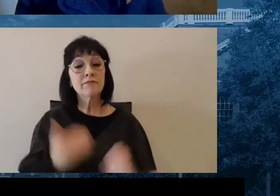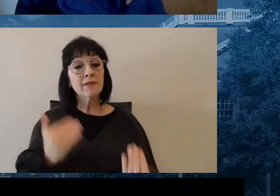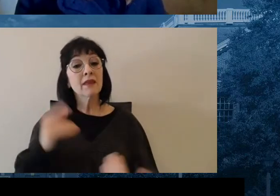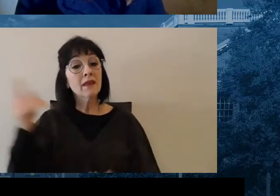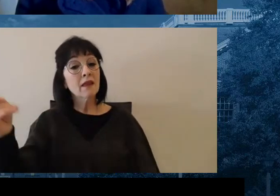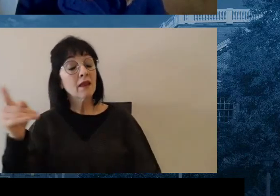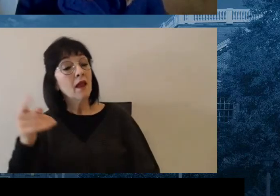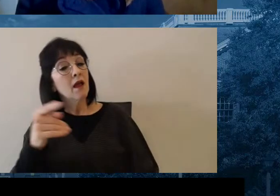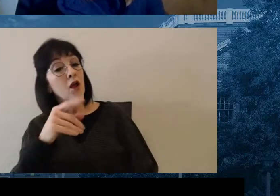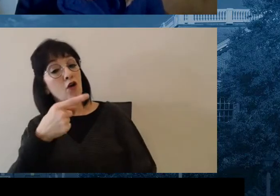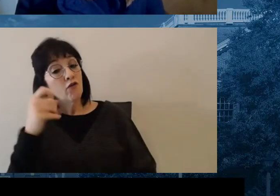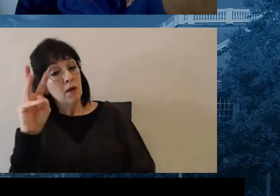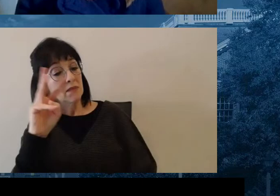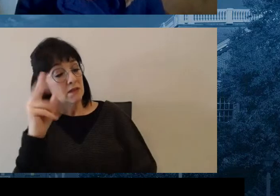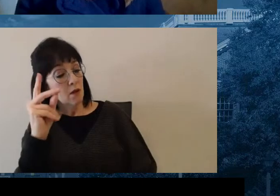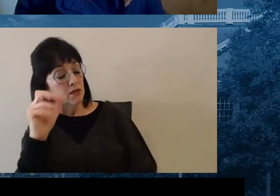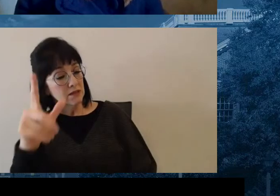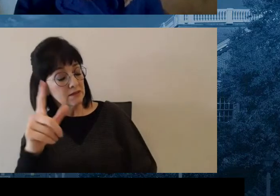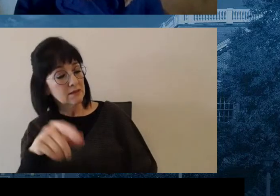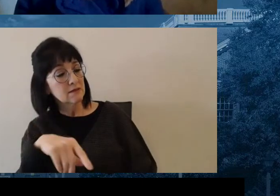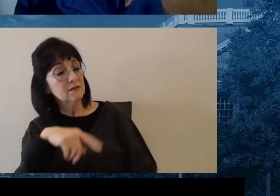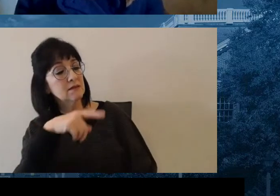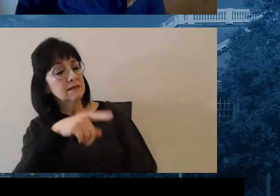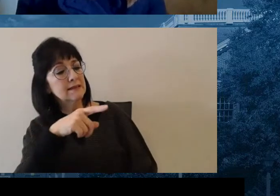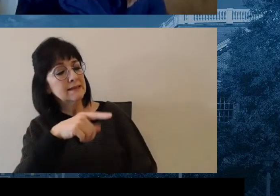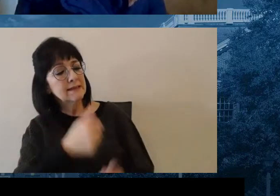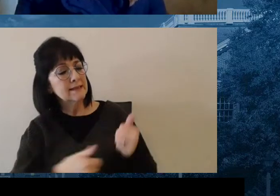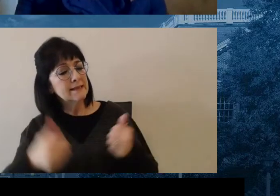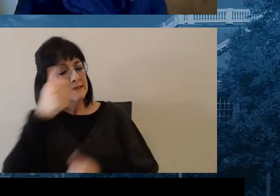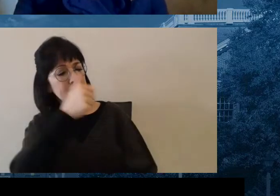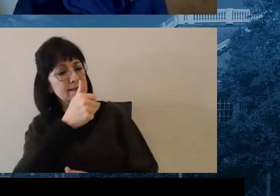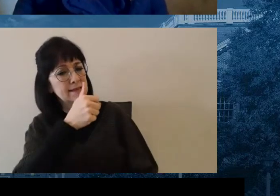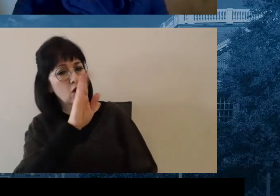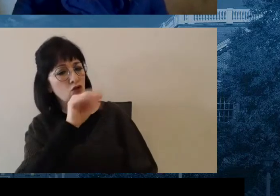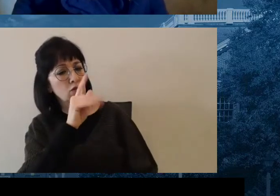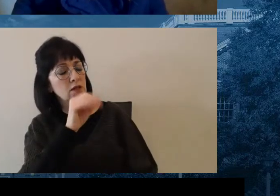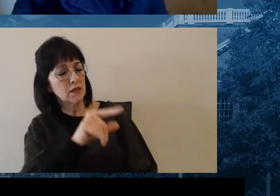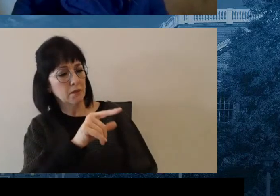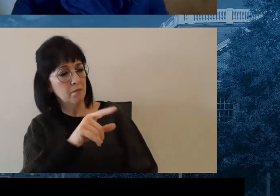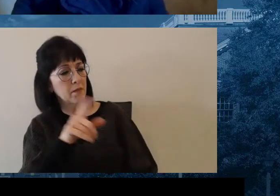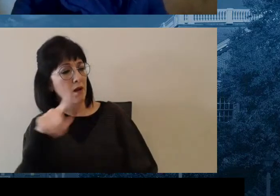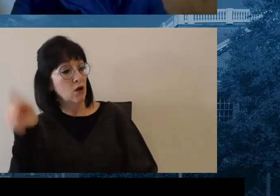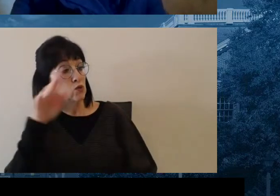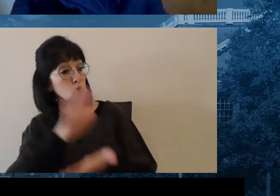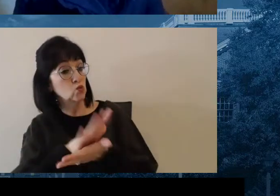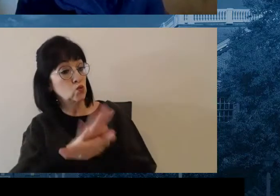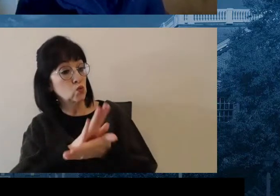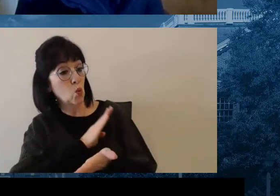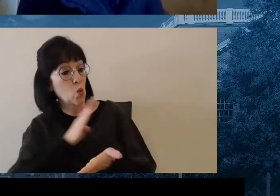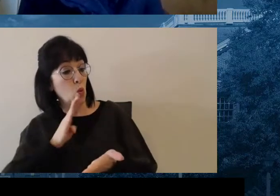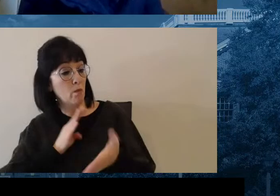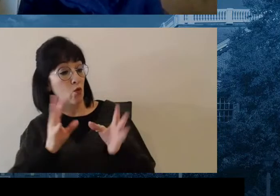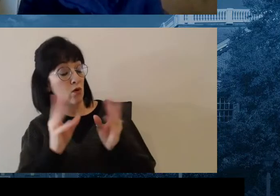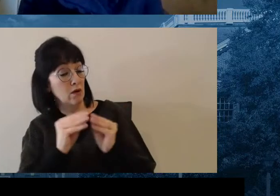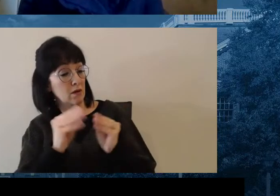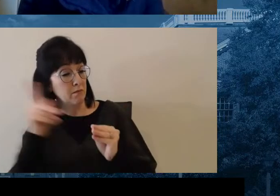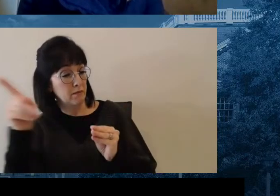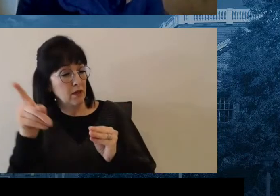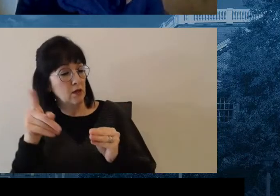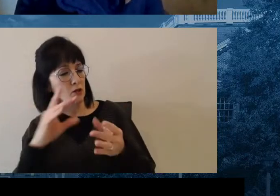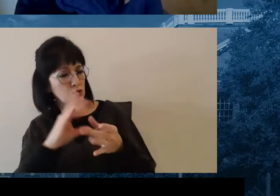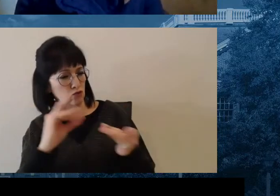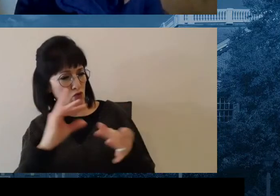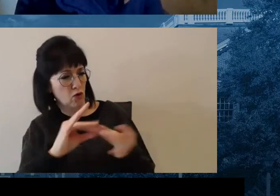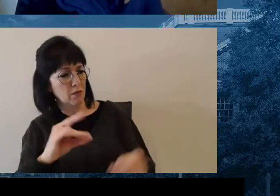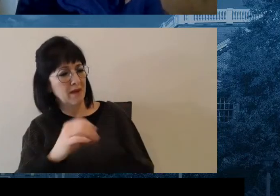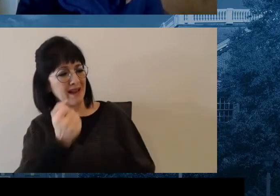Secretary Bunting, Brandywine Superintendent Lincoln Holler said during last week's school board meeting he expects it to take 18 to 24 months to get